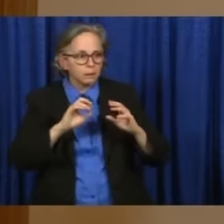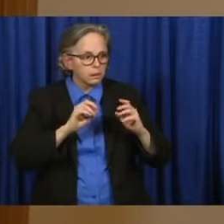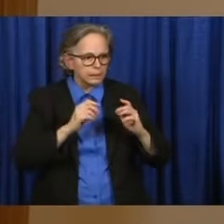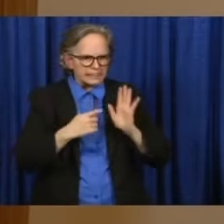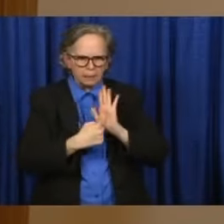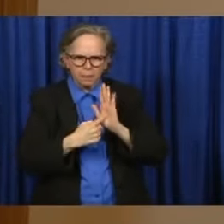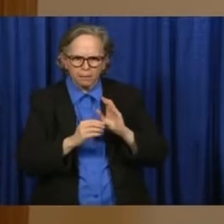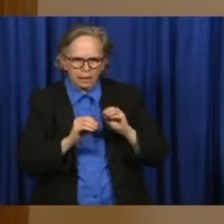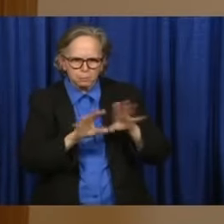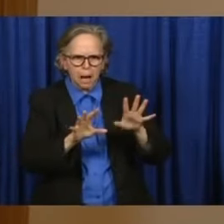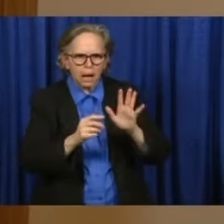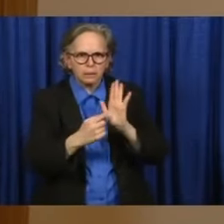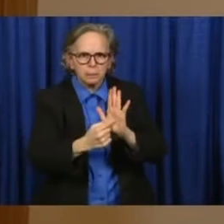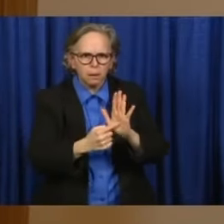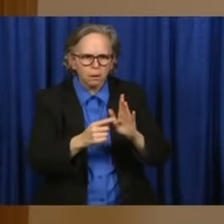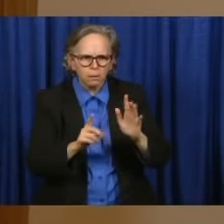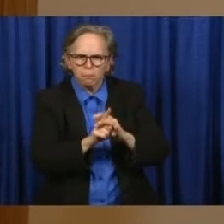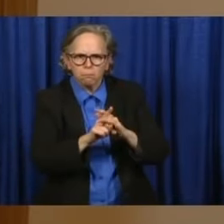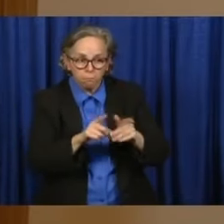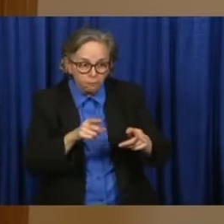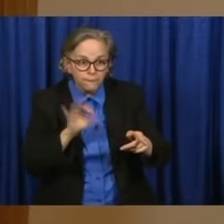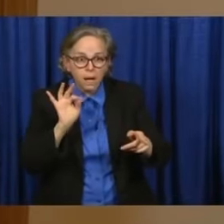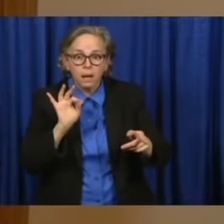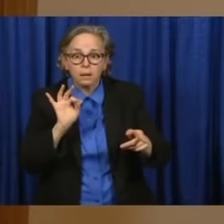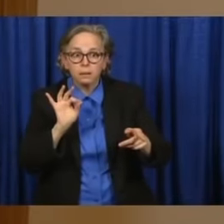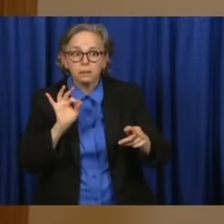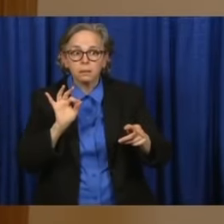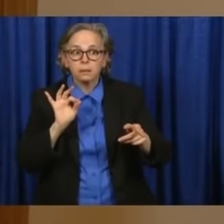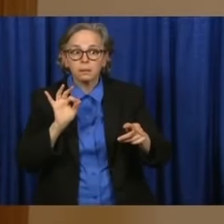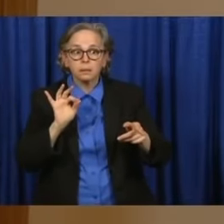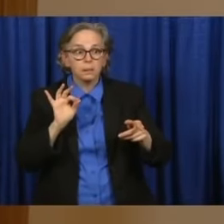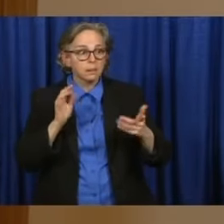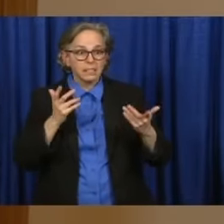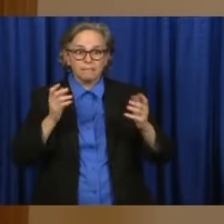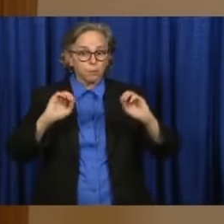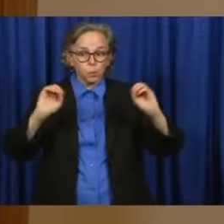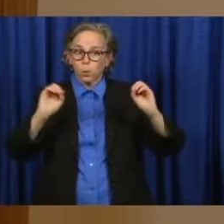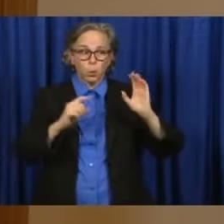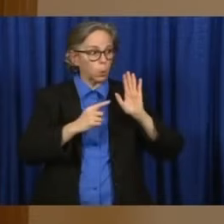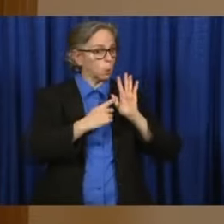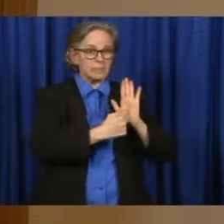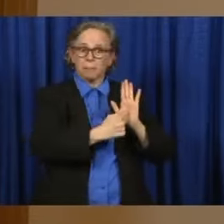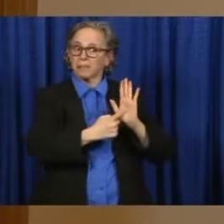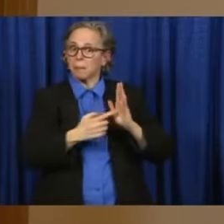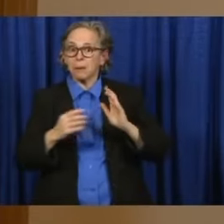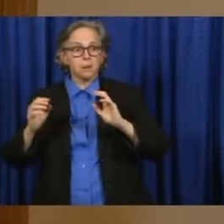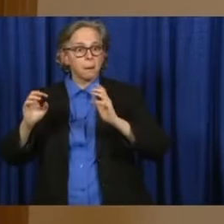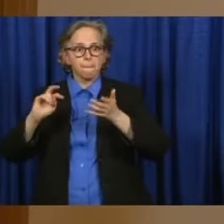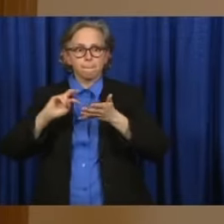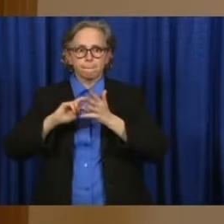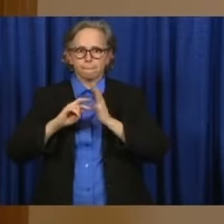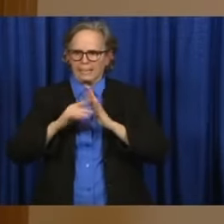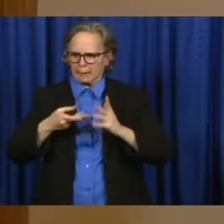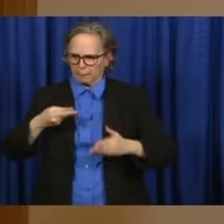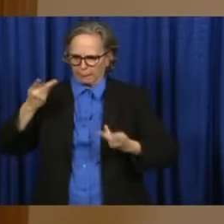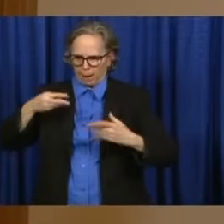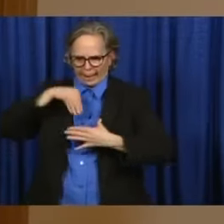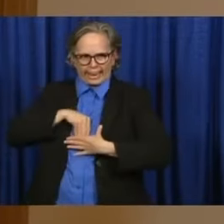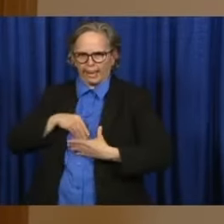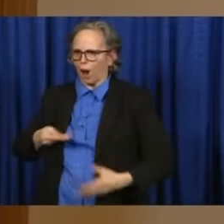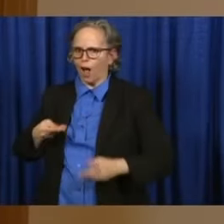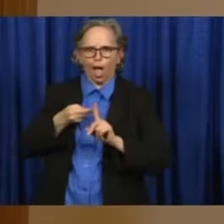not showing signs. So my thought about the 1%, remember, comes back from the 40